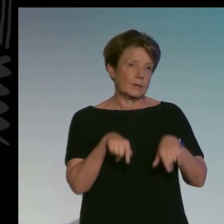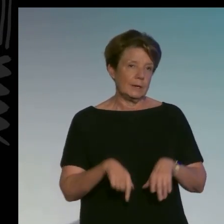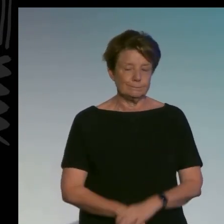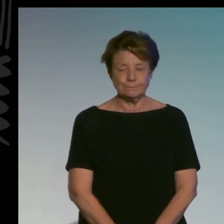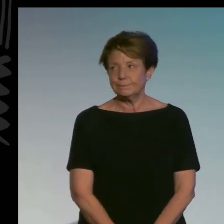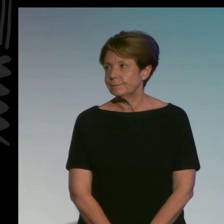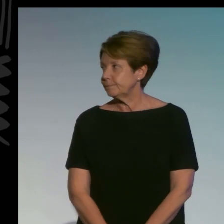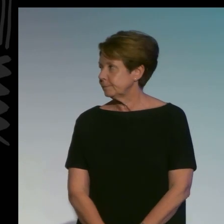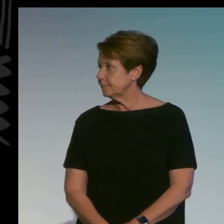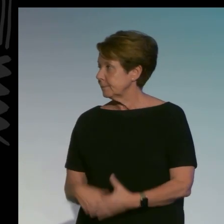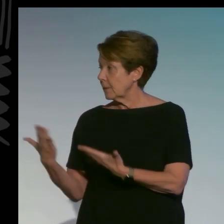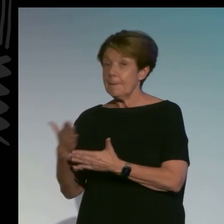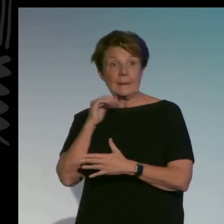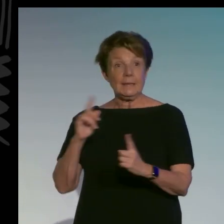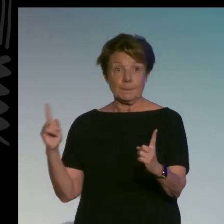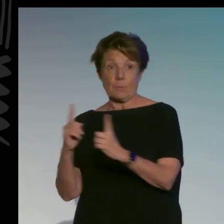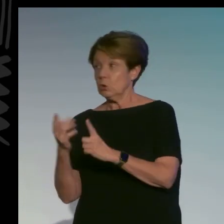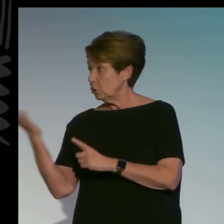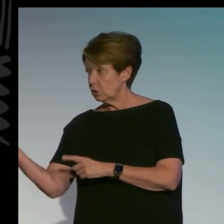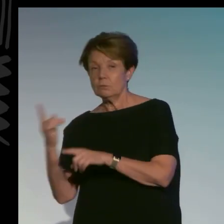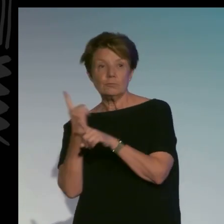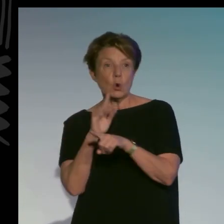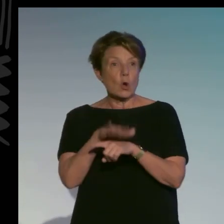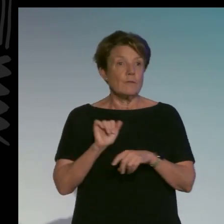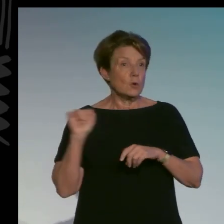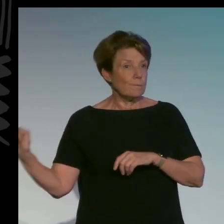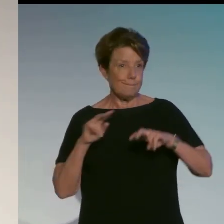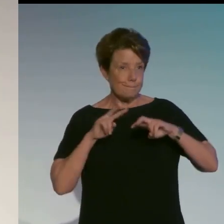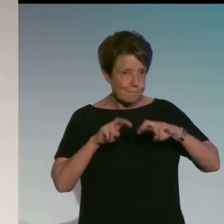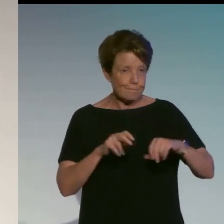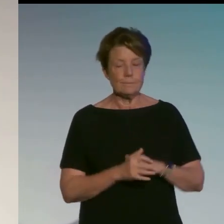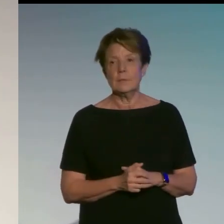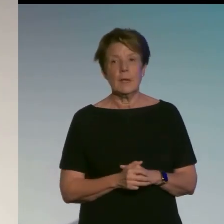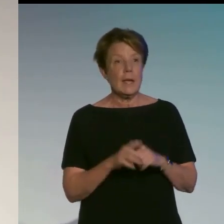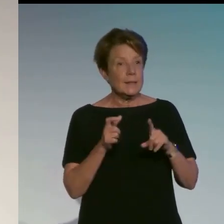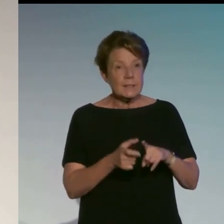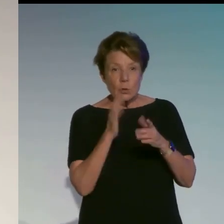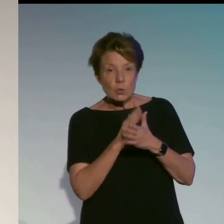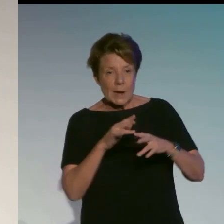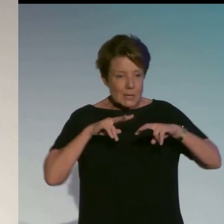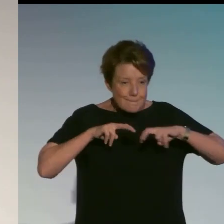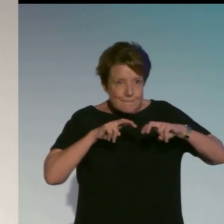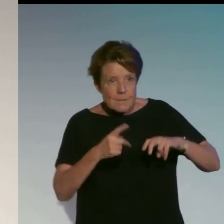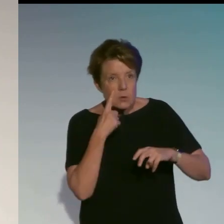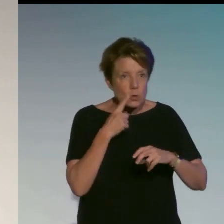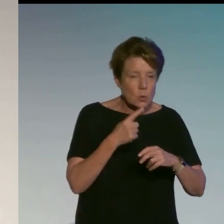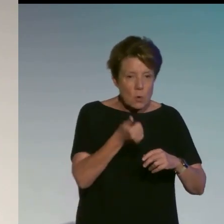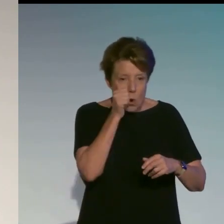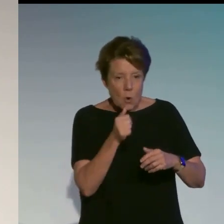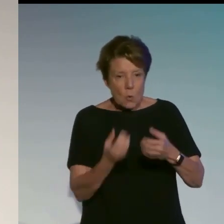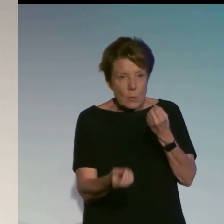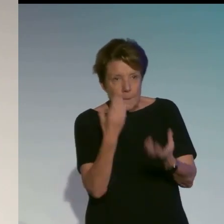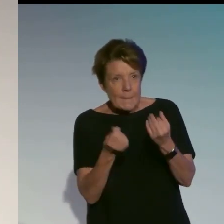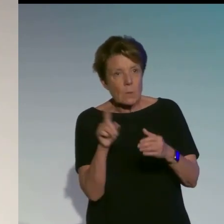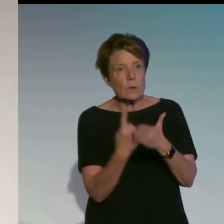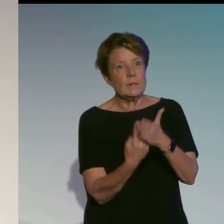So again, do talk to Manny about the research. It's very difficult to even lift the lid on it and to know that it's going